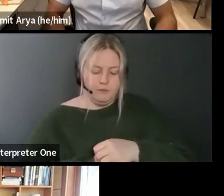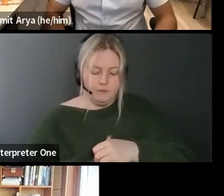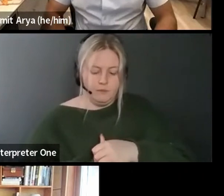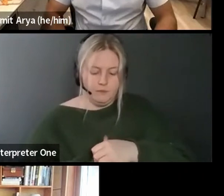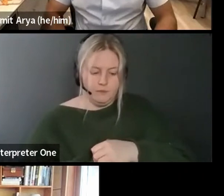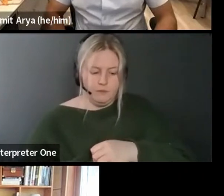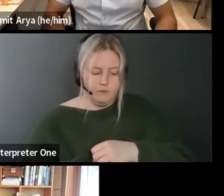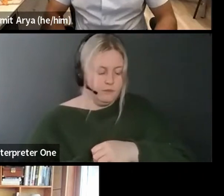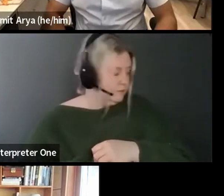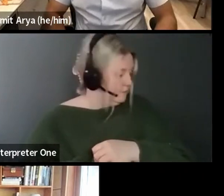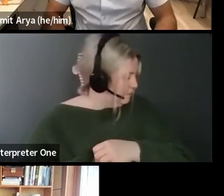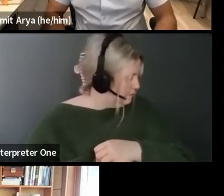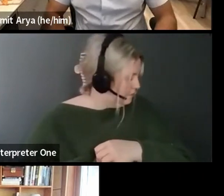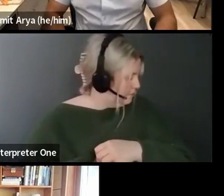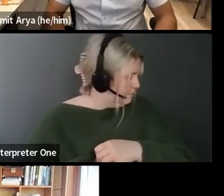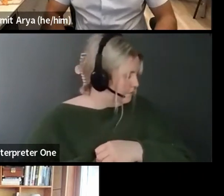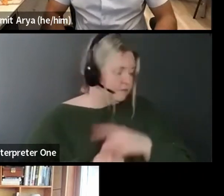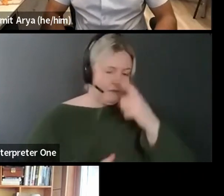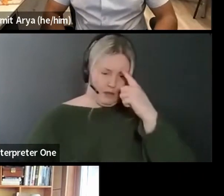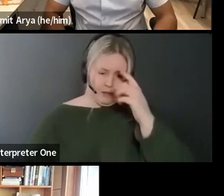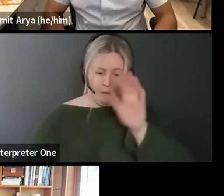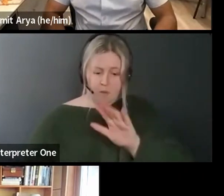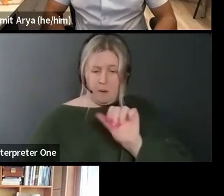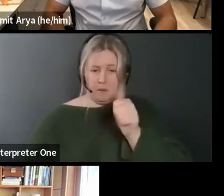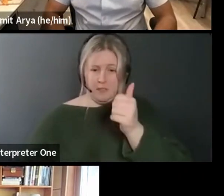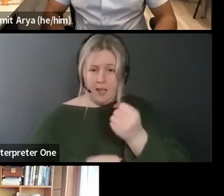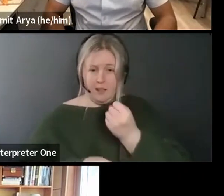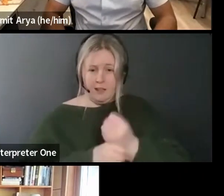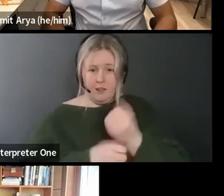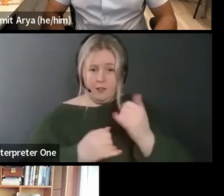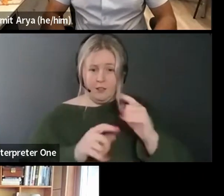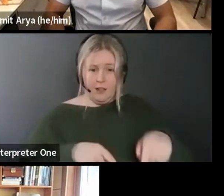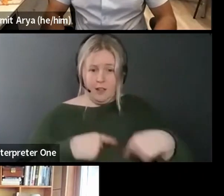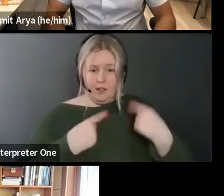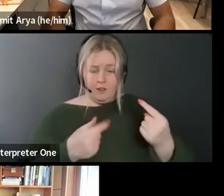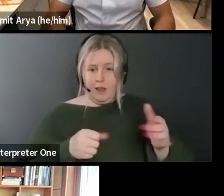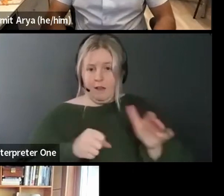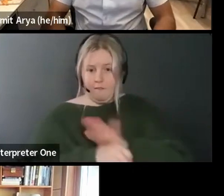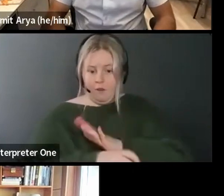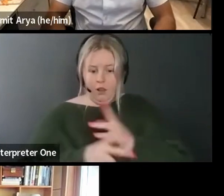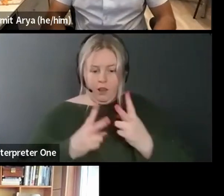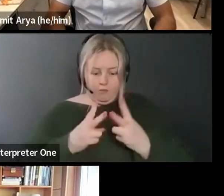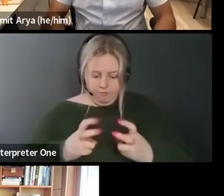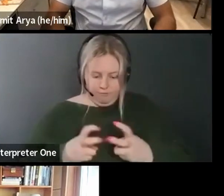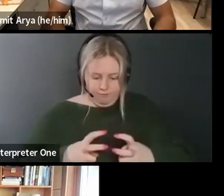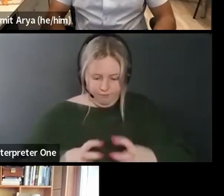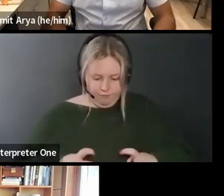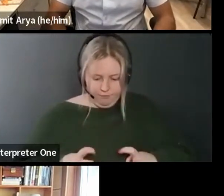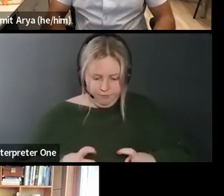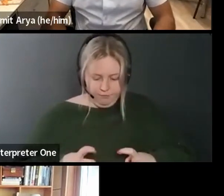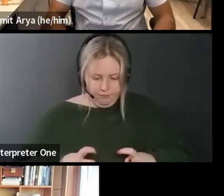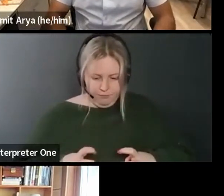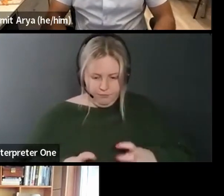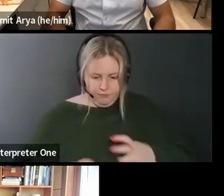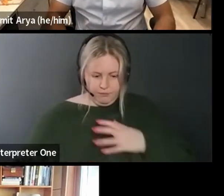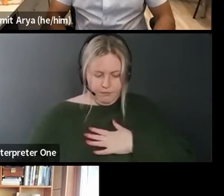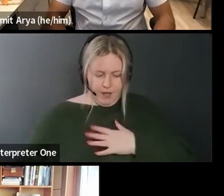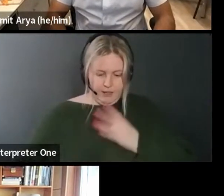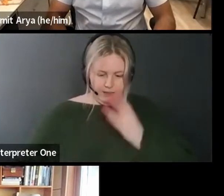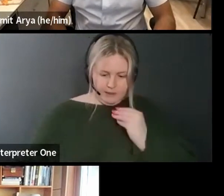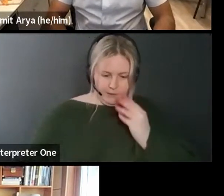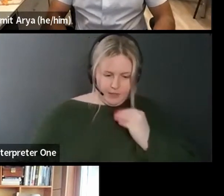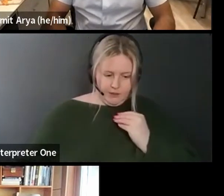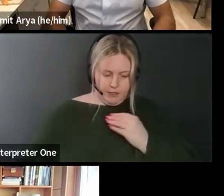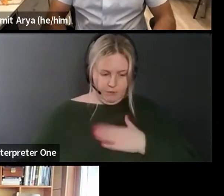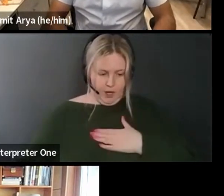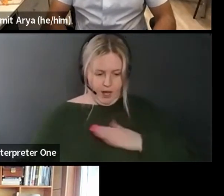like maybe like a decade or so to probably fully digest what I experienced in that